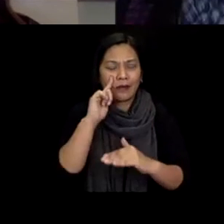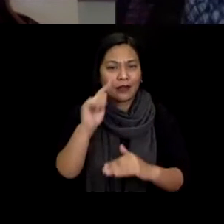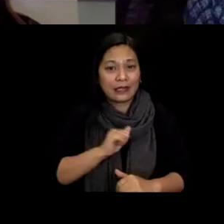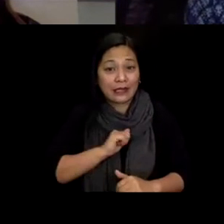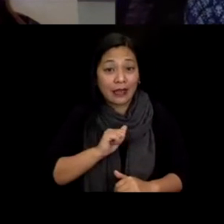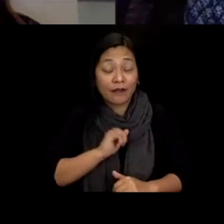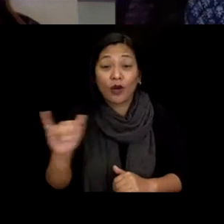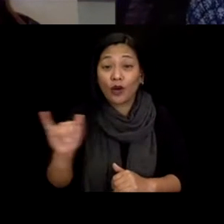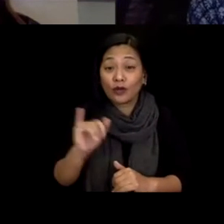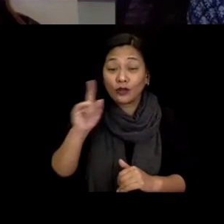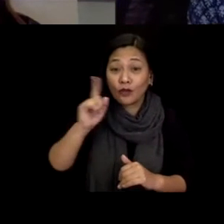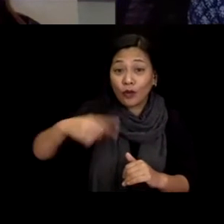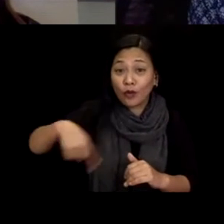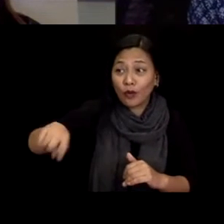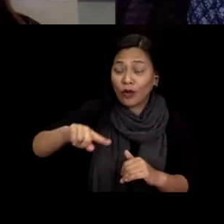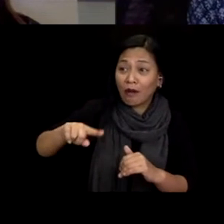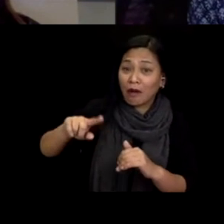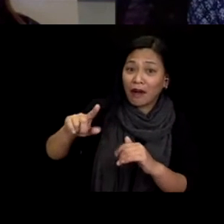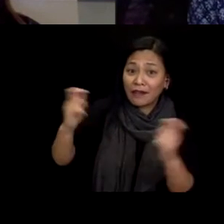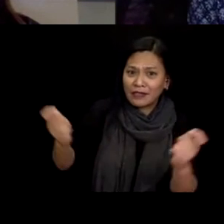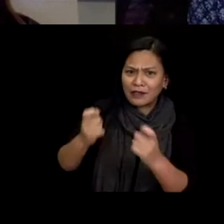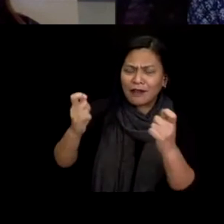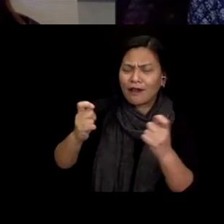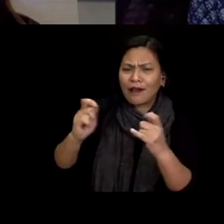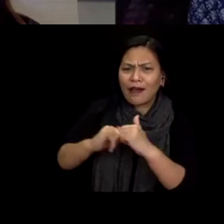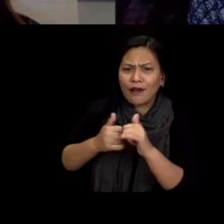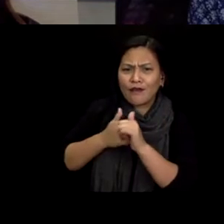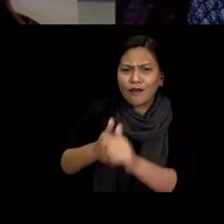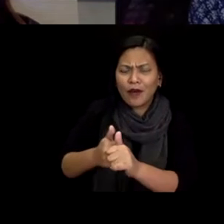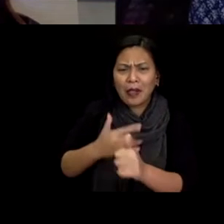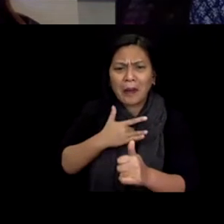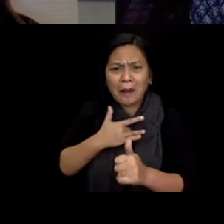festival model itself, eloquently brought up by Sean.